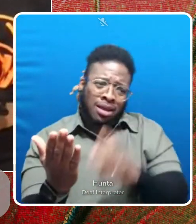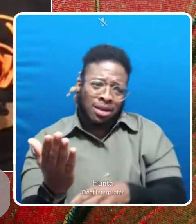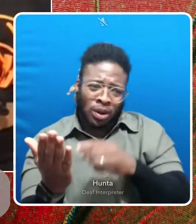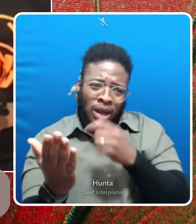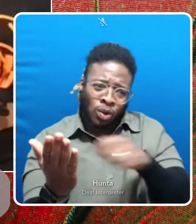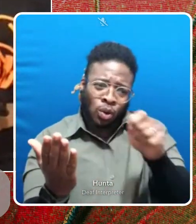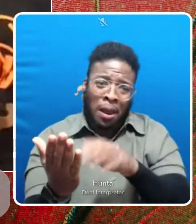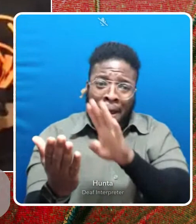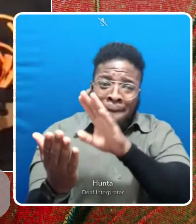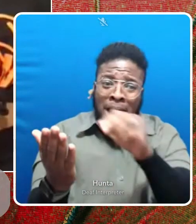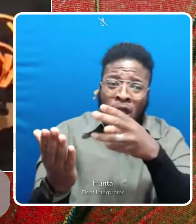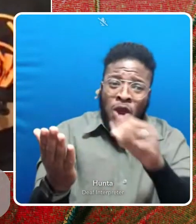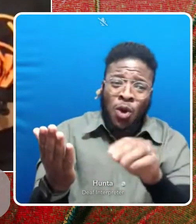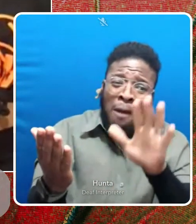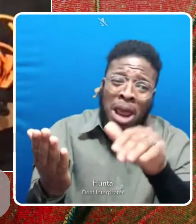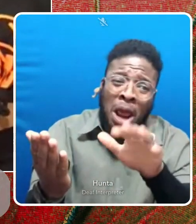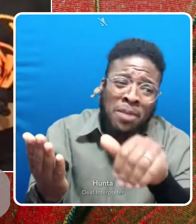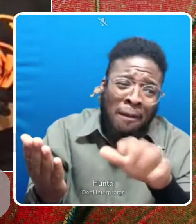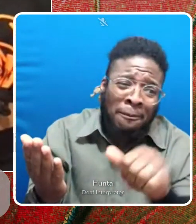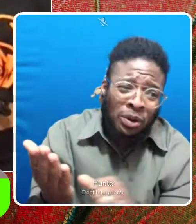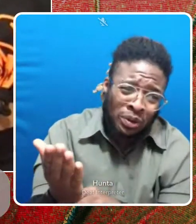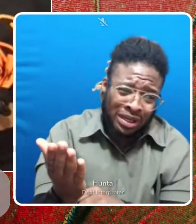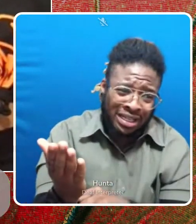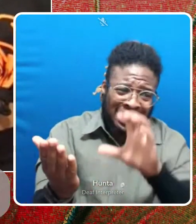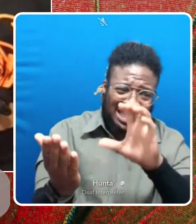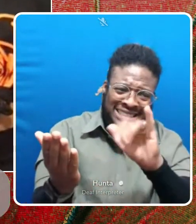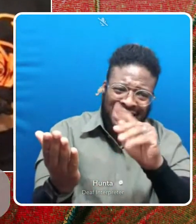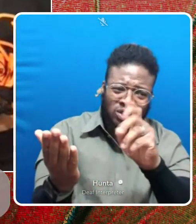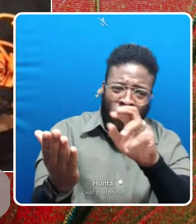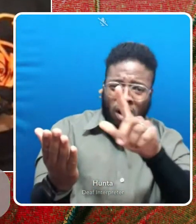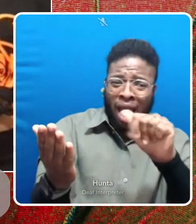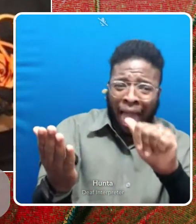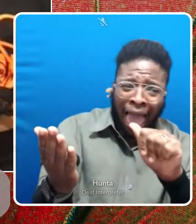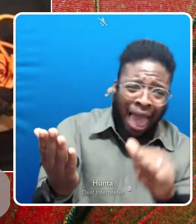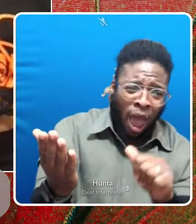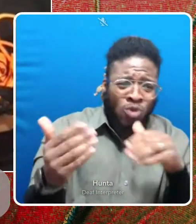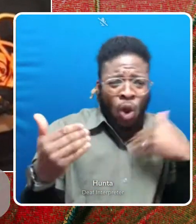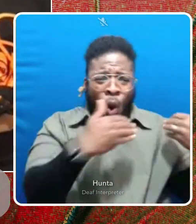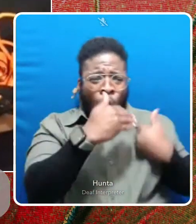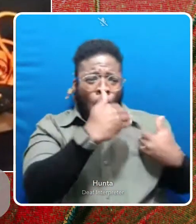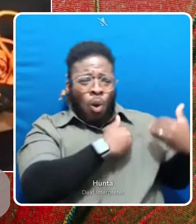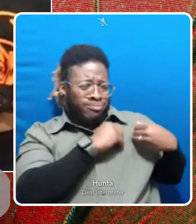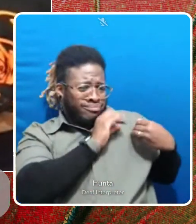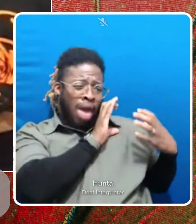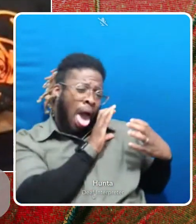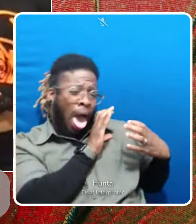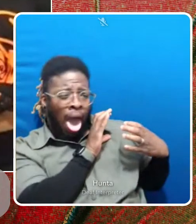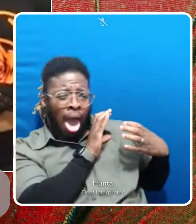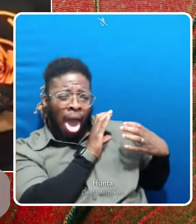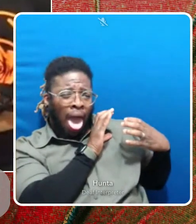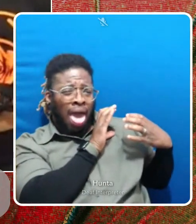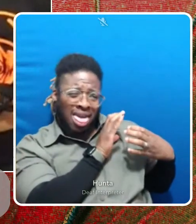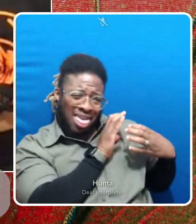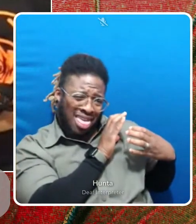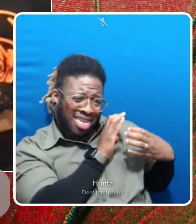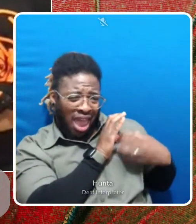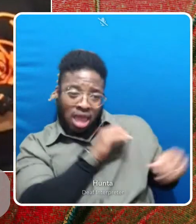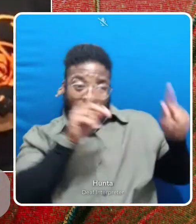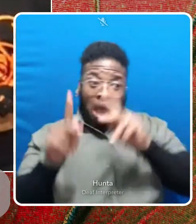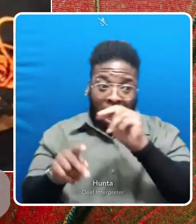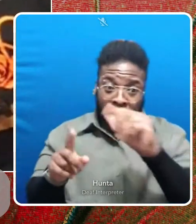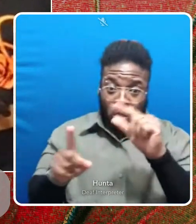trash, did so much work she got whiplash, but real niggas got whipped and taken out quicker than the garbage she cried about. But she's the real slave,